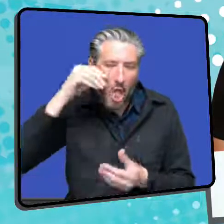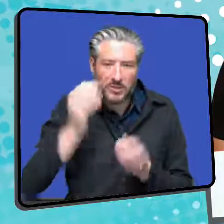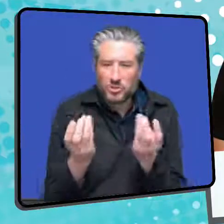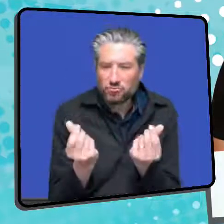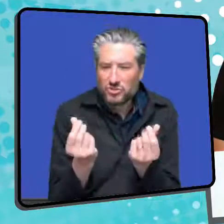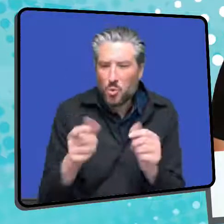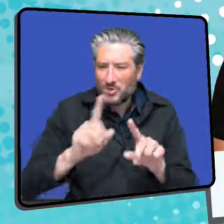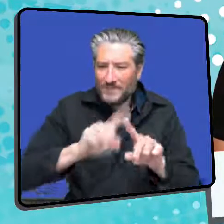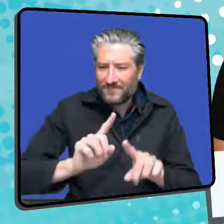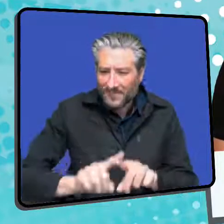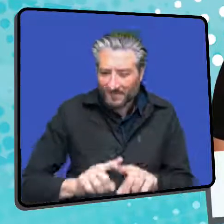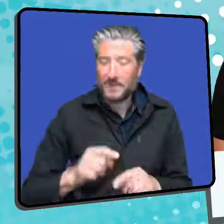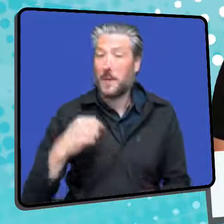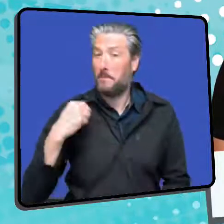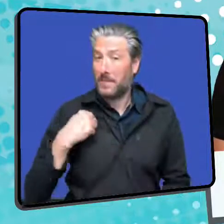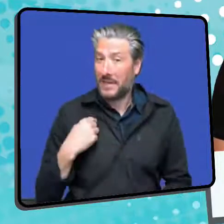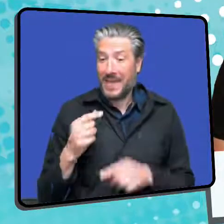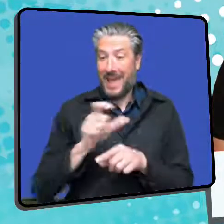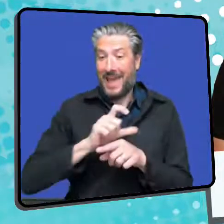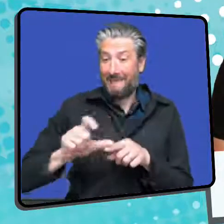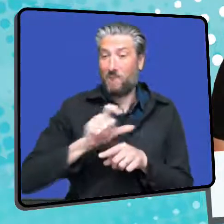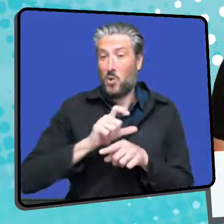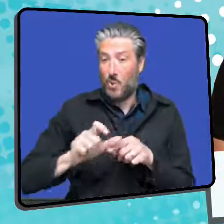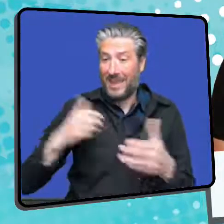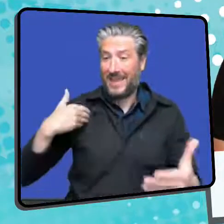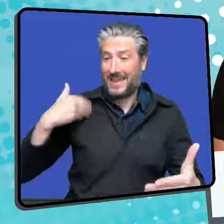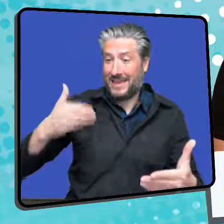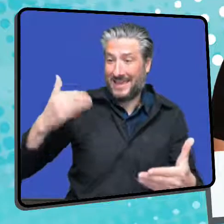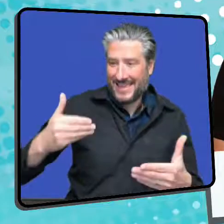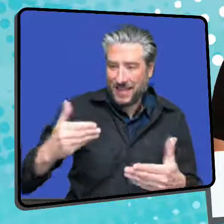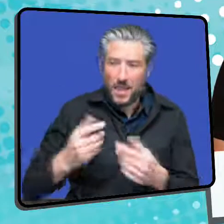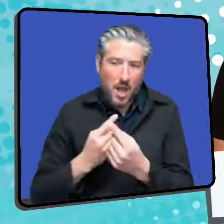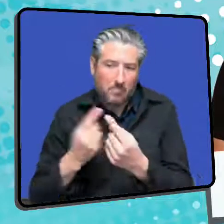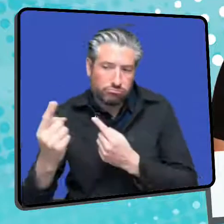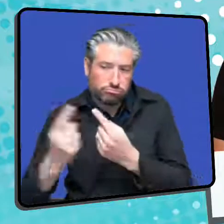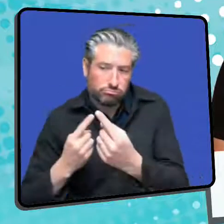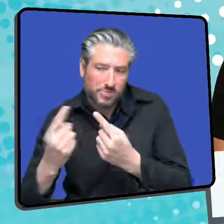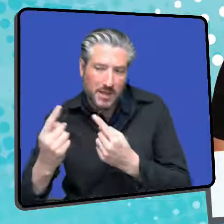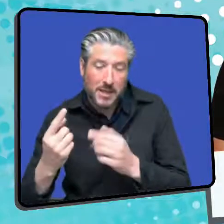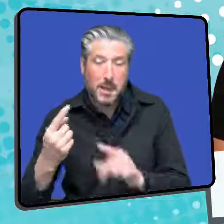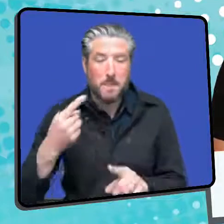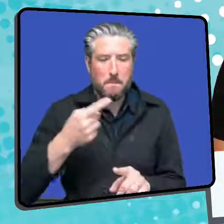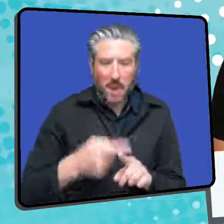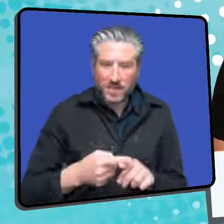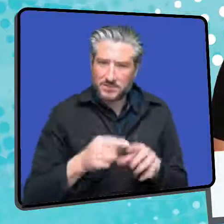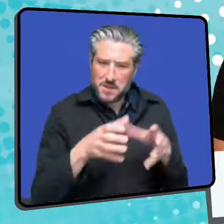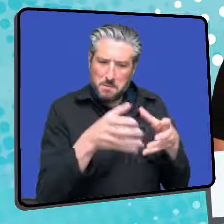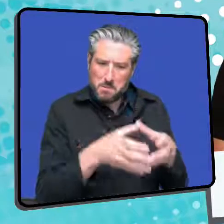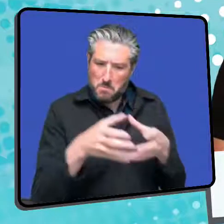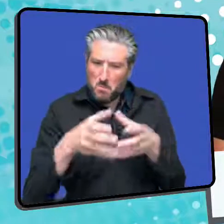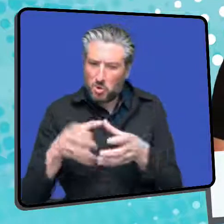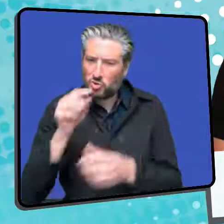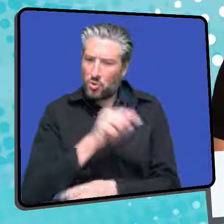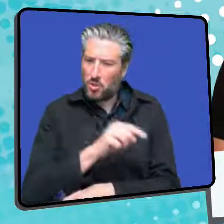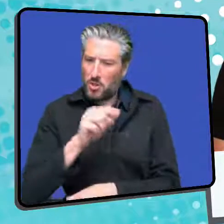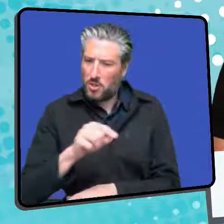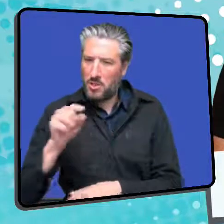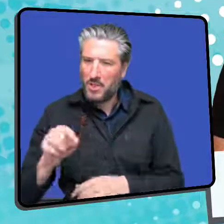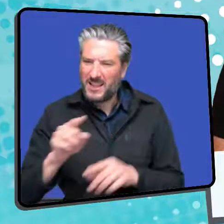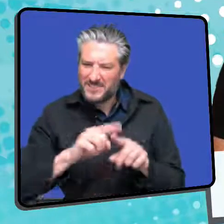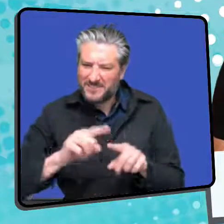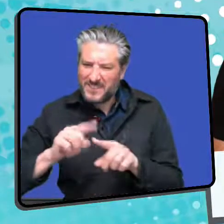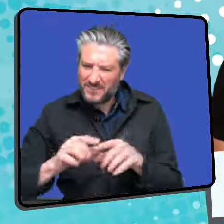with Henk about our guests, and actually what different modules relate to the job that they do, just to